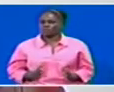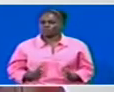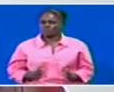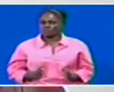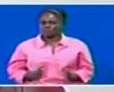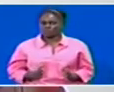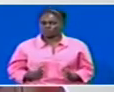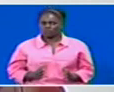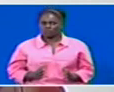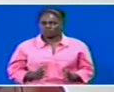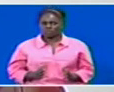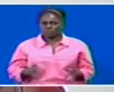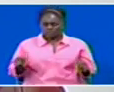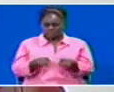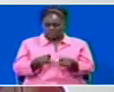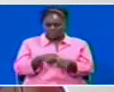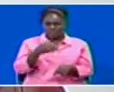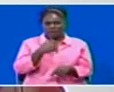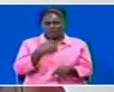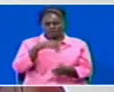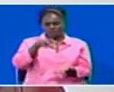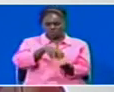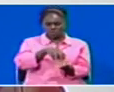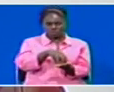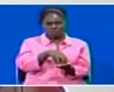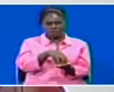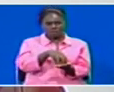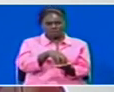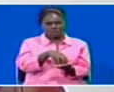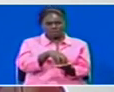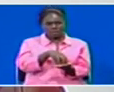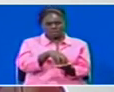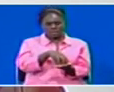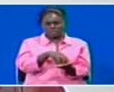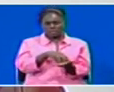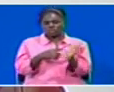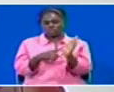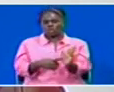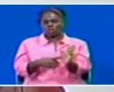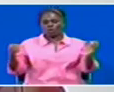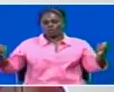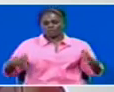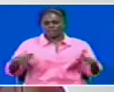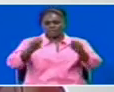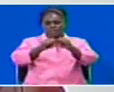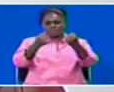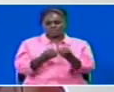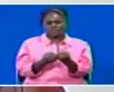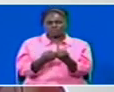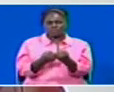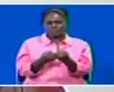voter system. We also have the situation where it is becoming evident that the system, the